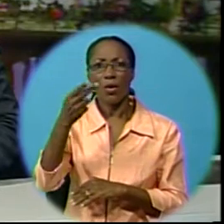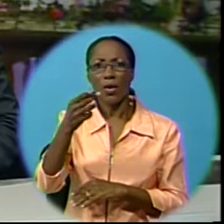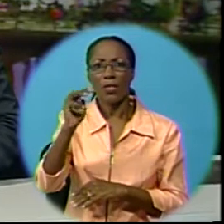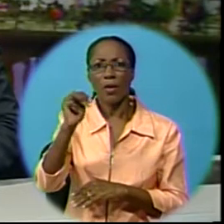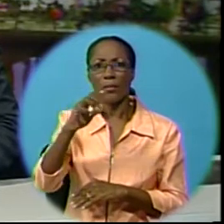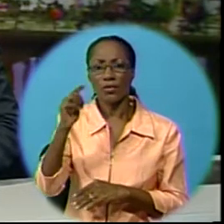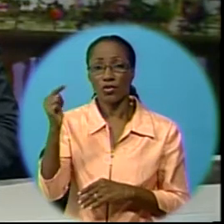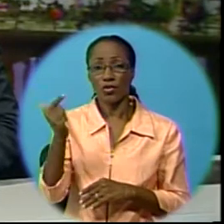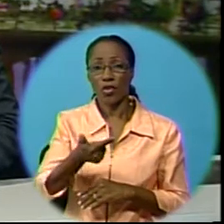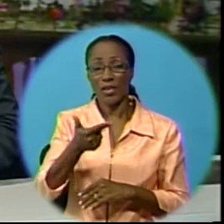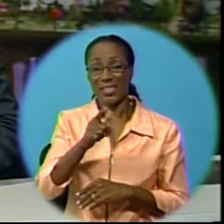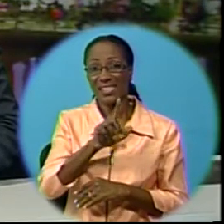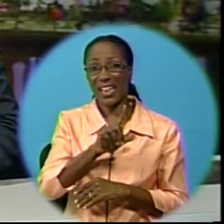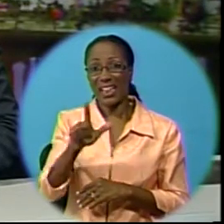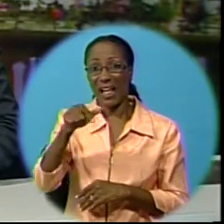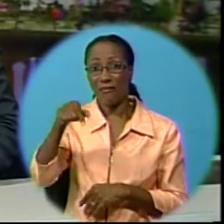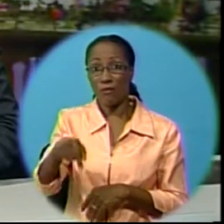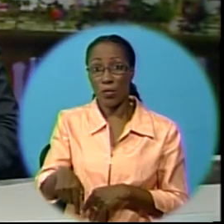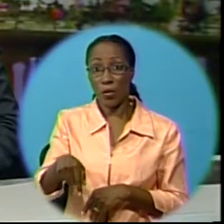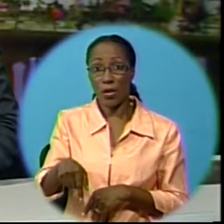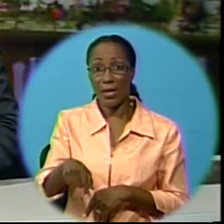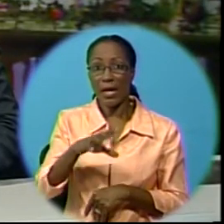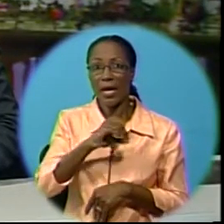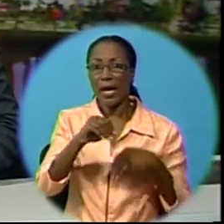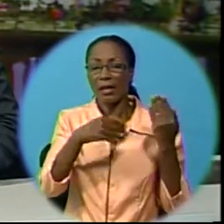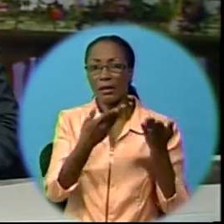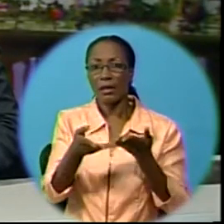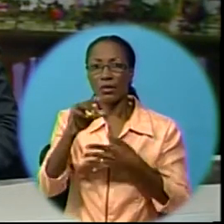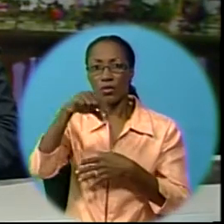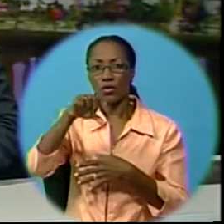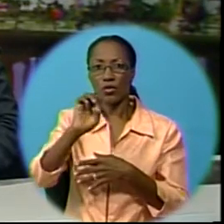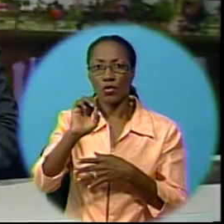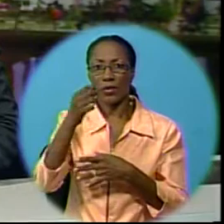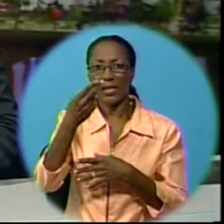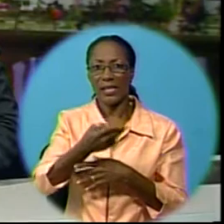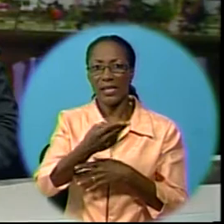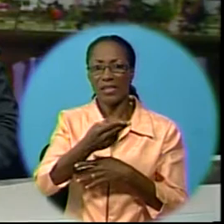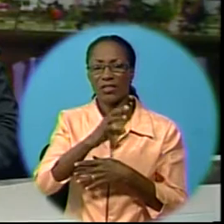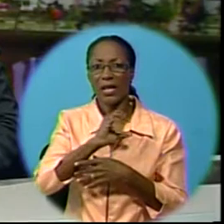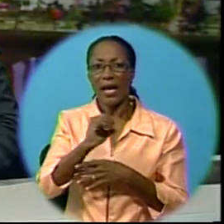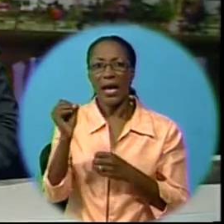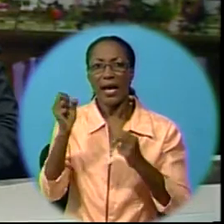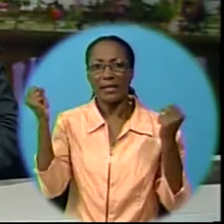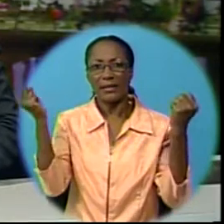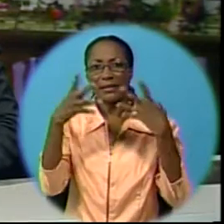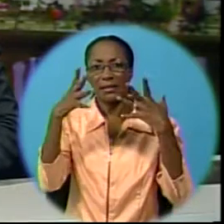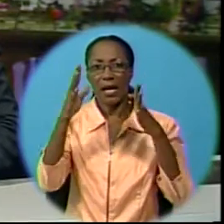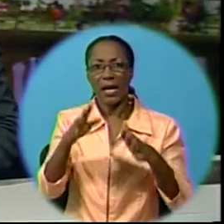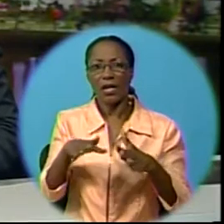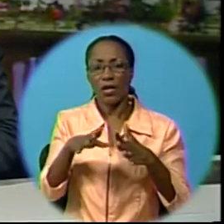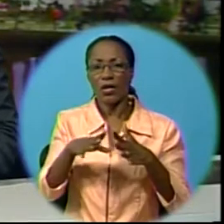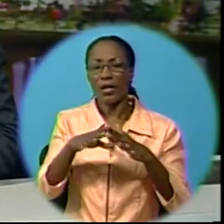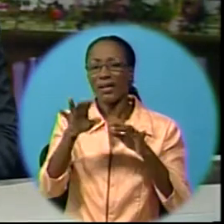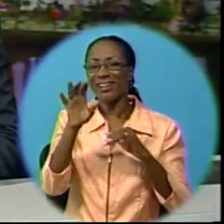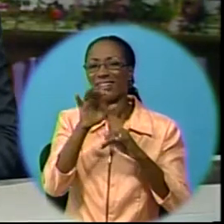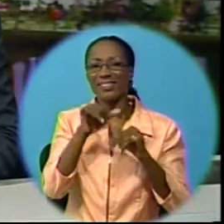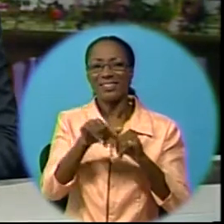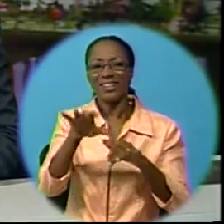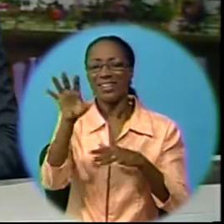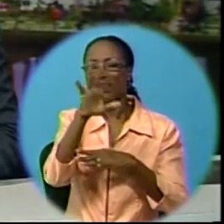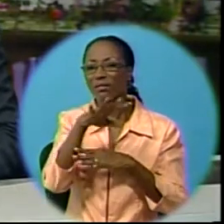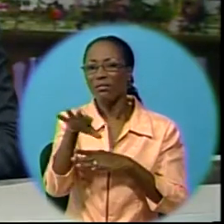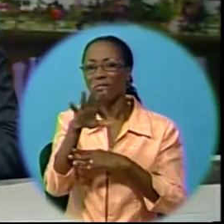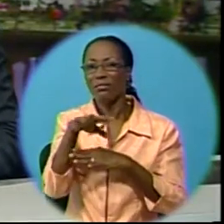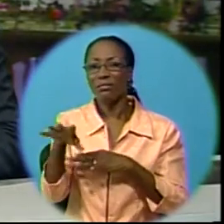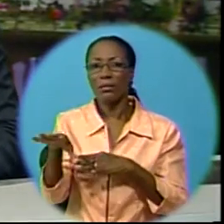foot while in the area. Reports are that he was taken to the QEH for treatment. His attacker is still at large and investigations are